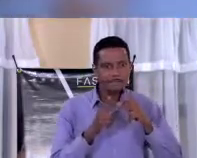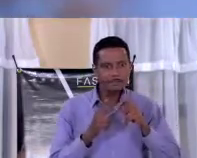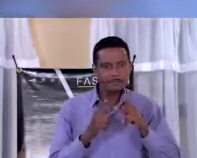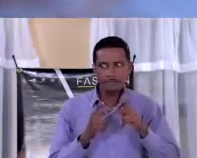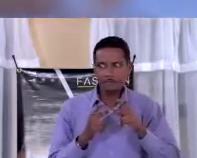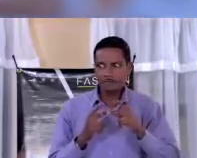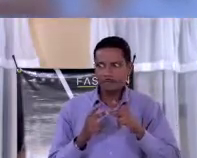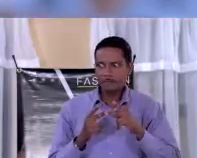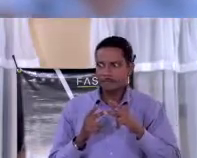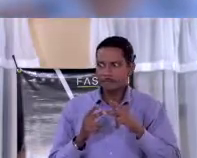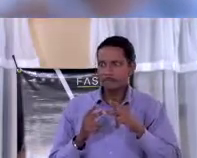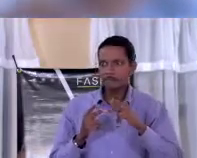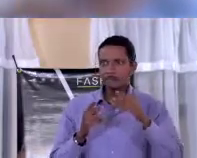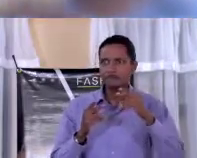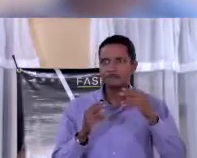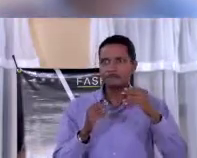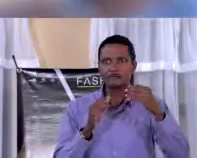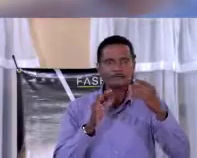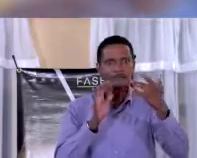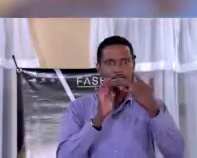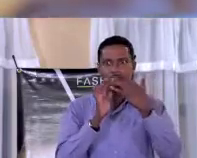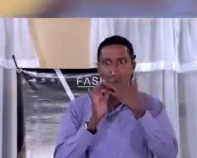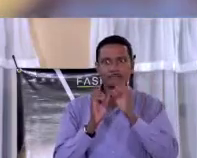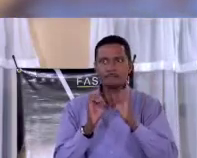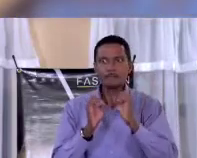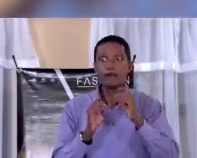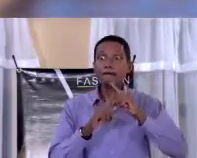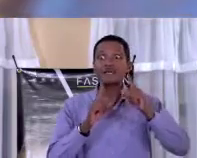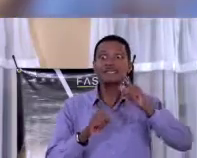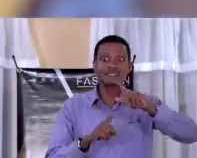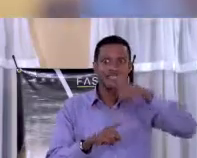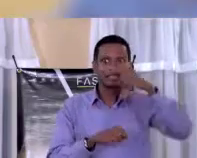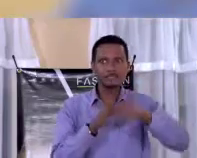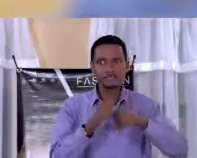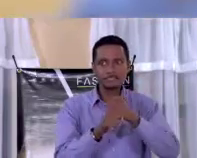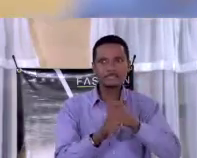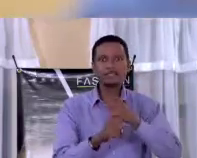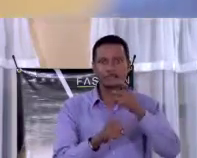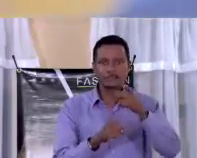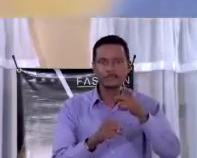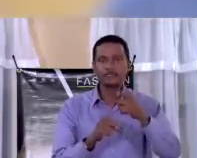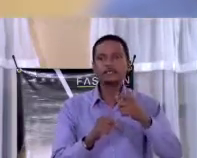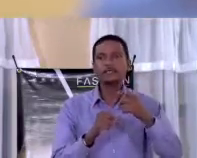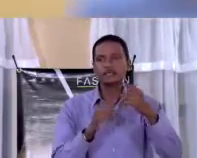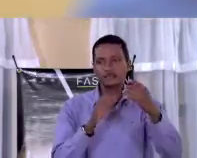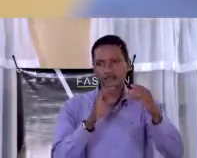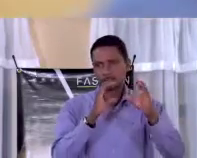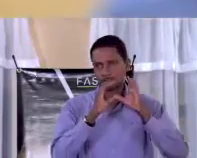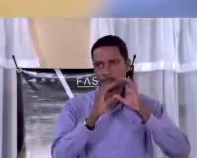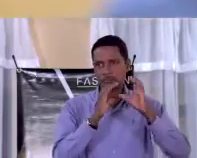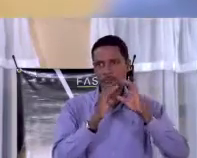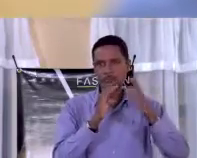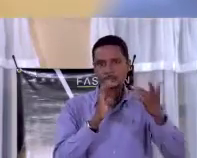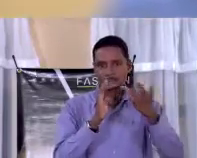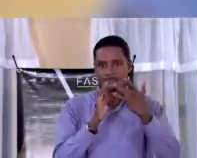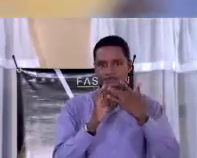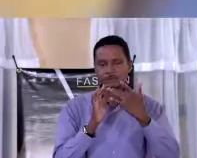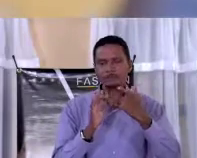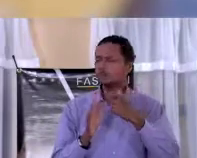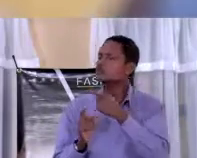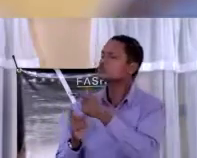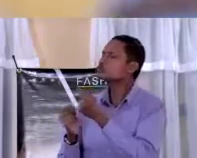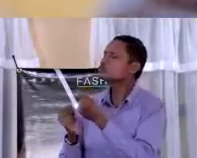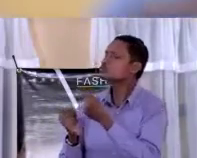the year after, they're calling. You're attending. You know, what will you be doing this year, whatever. Right? So after the